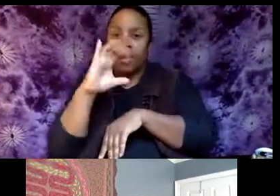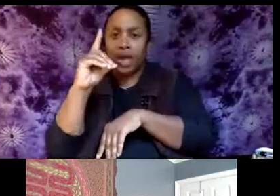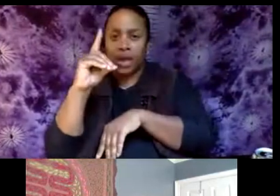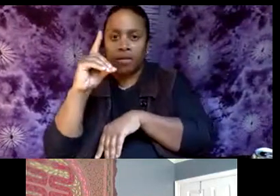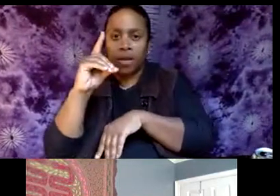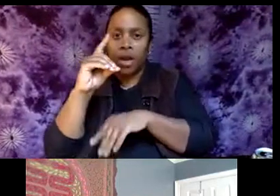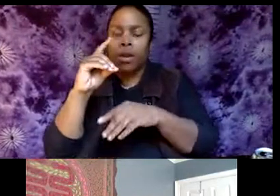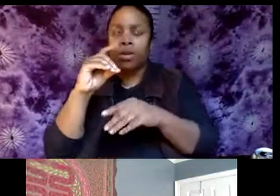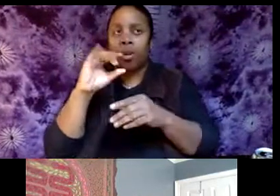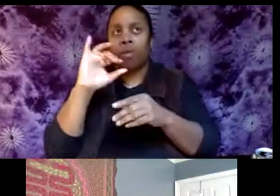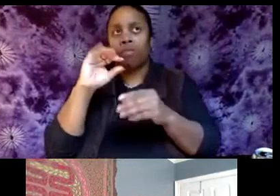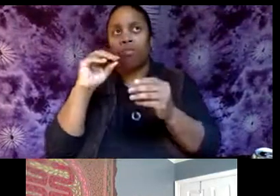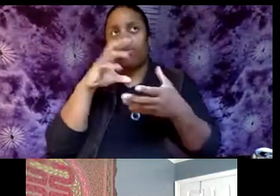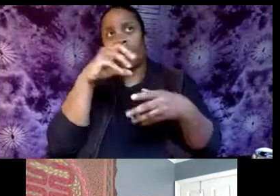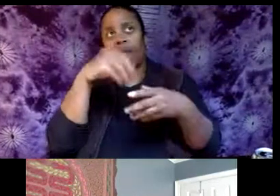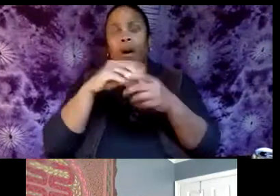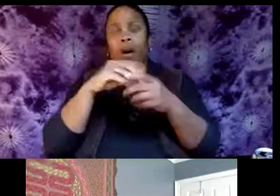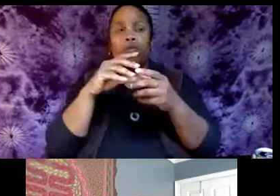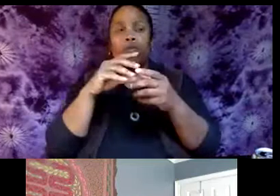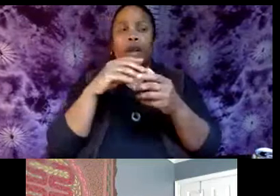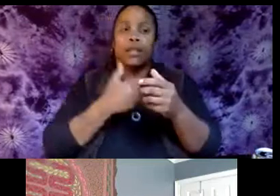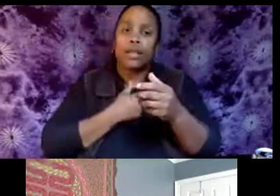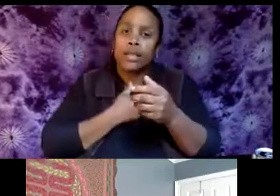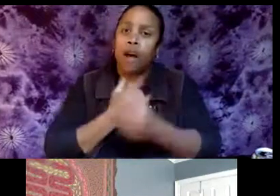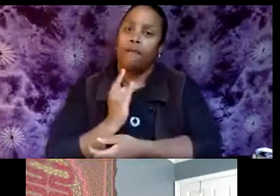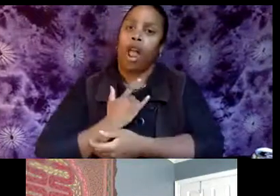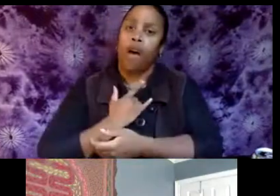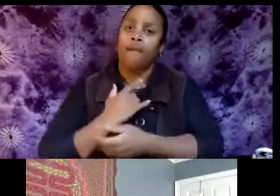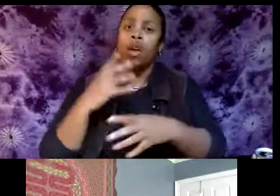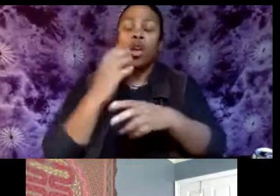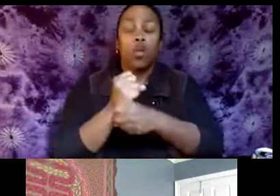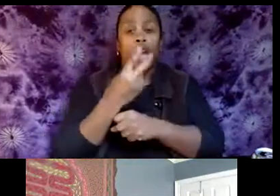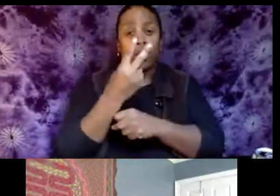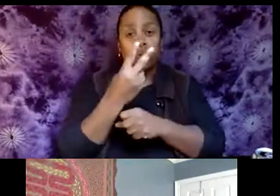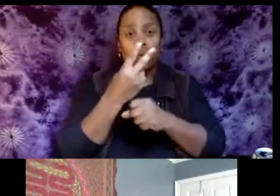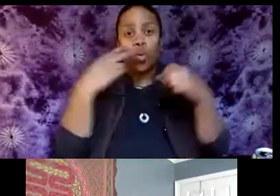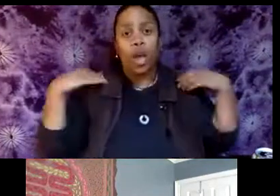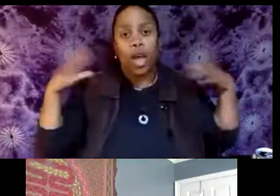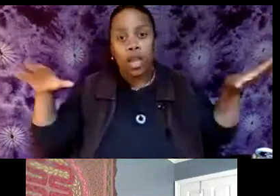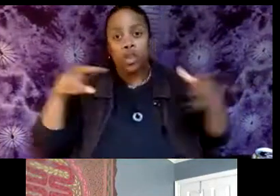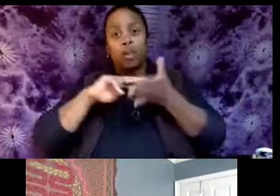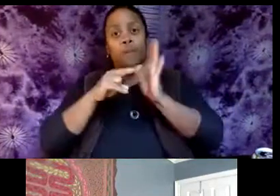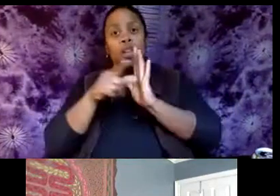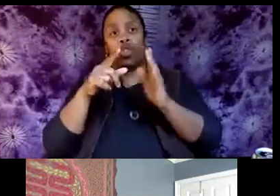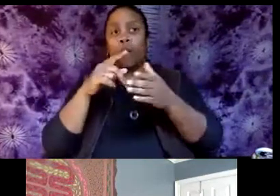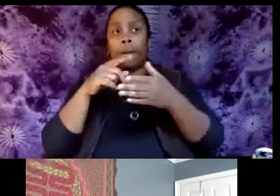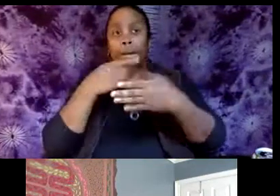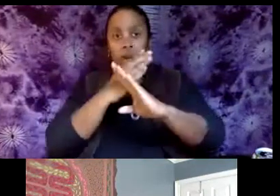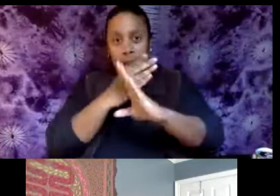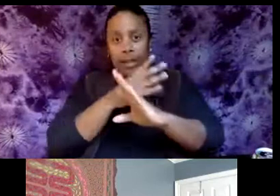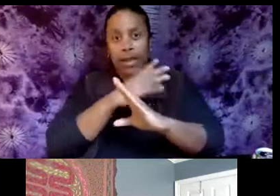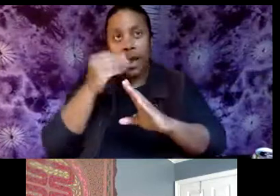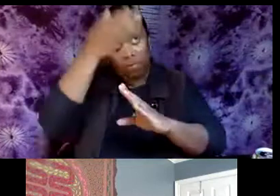like self-love. You got 2 angels, which means that you're protected and divinely guided. And you